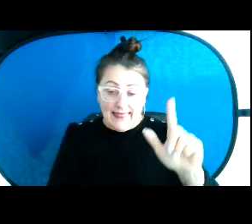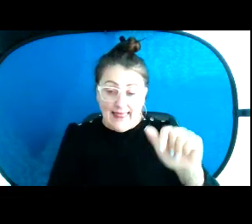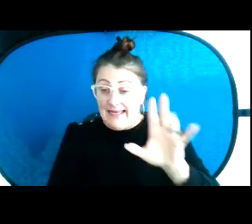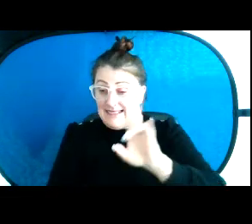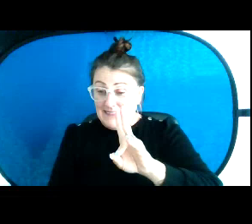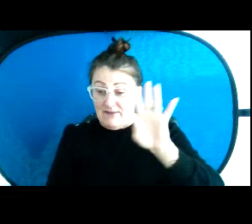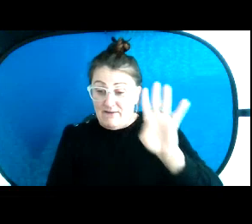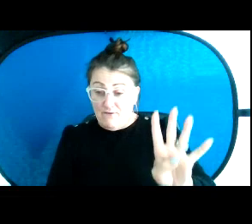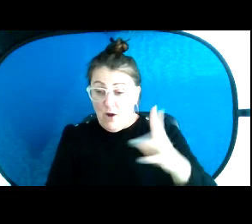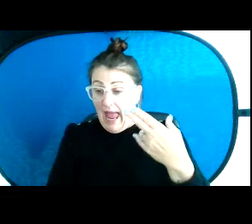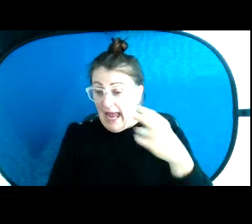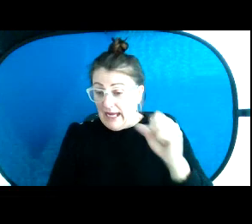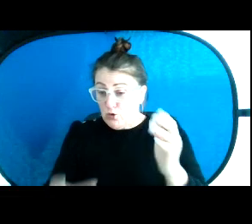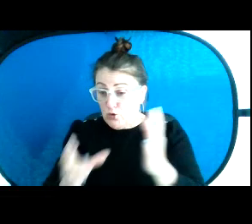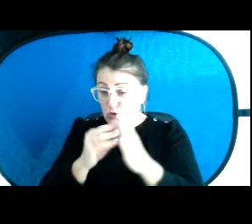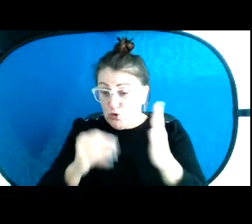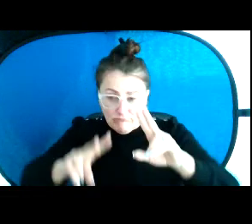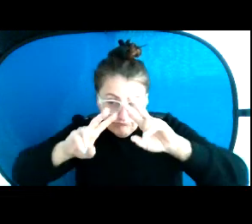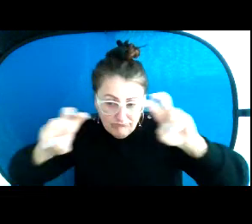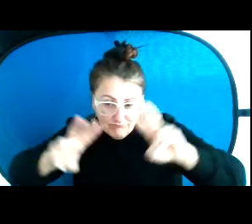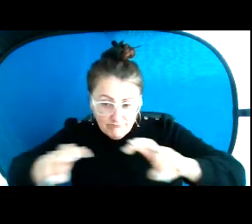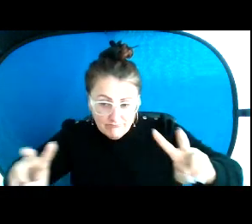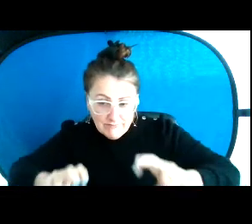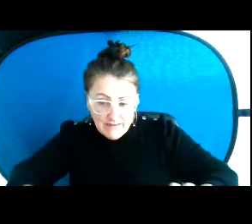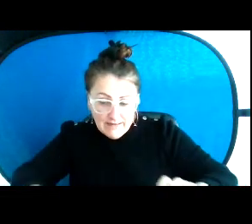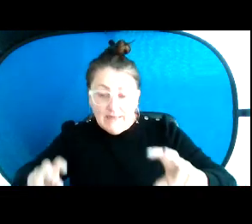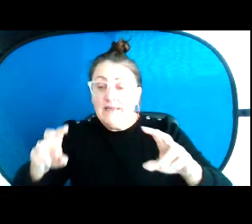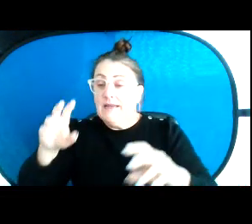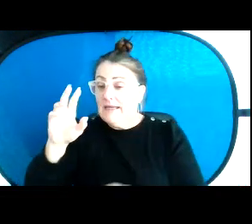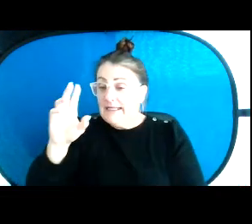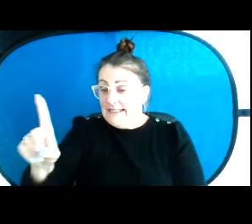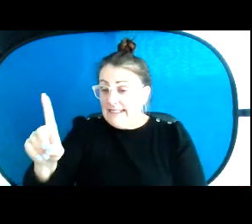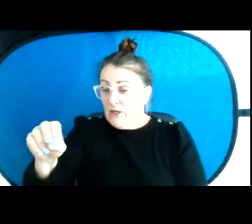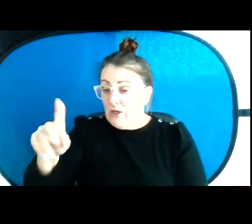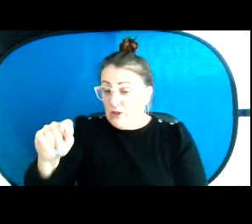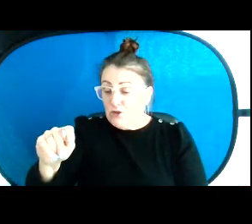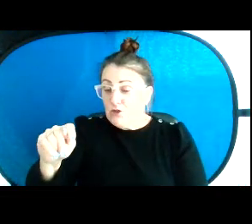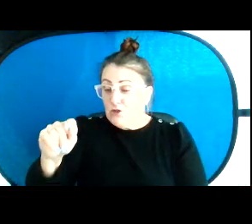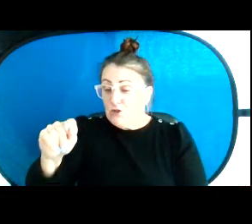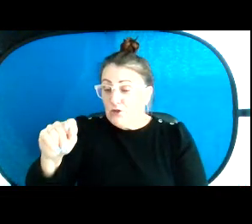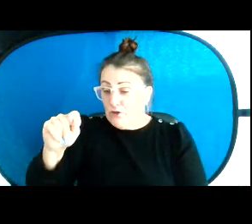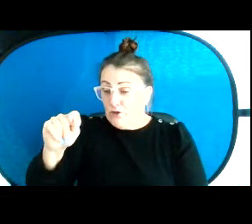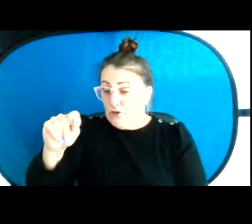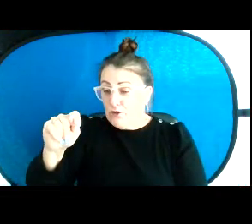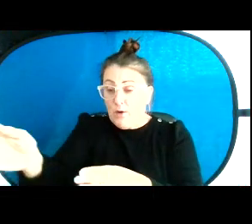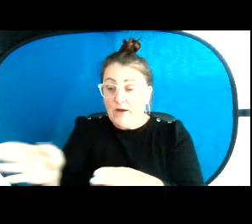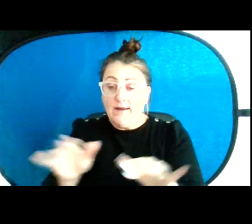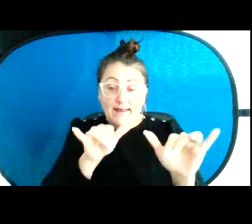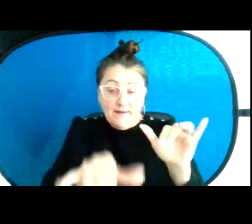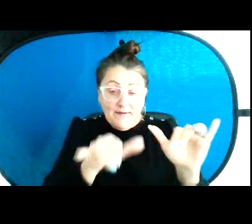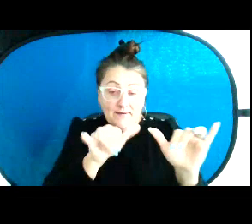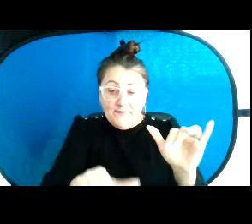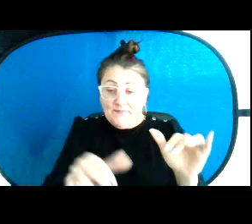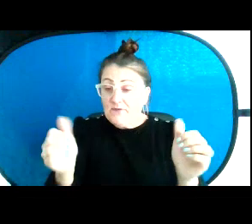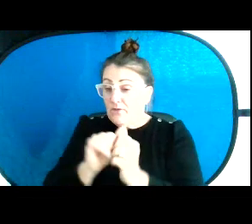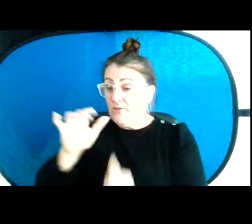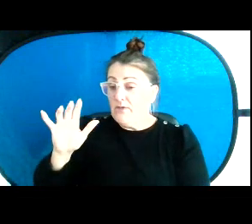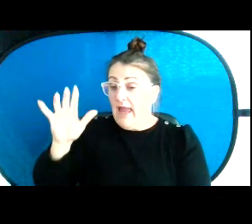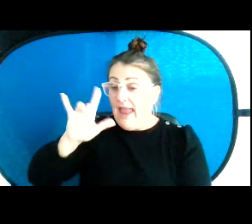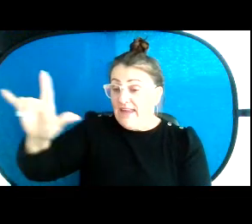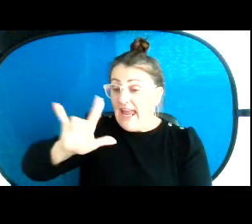an insight look on transportation careers, such as engineering and aviation. The goal is to inspire the